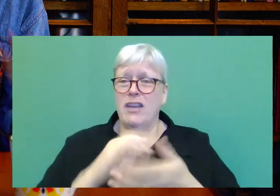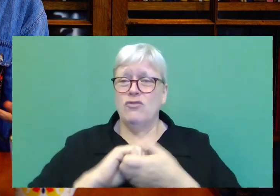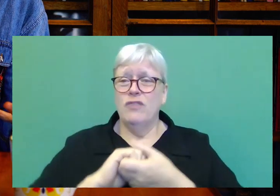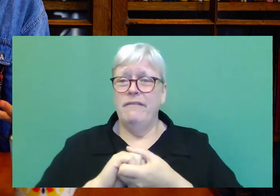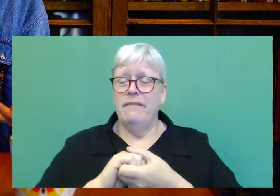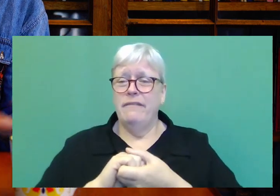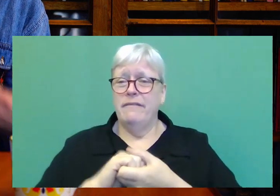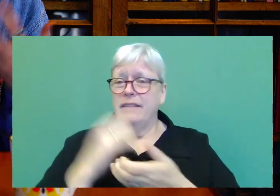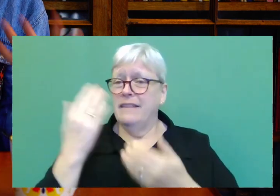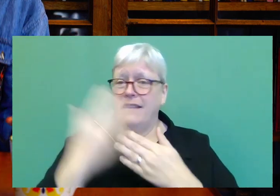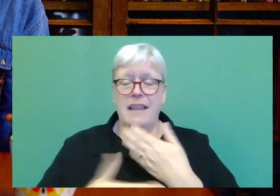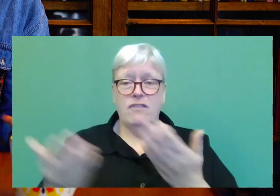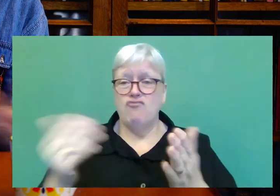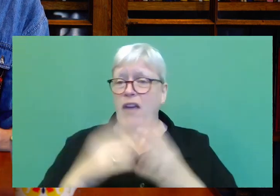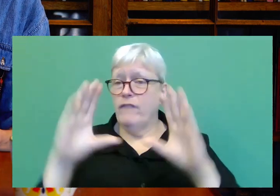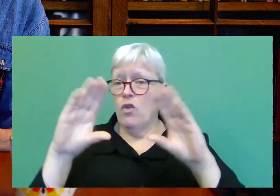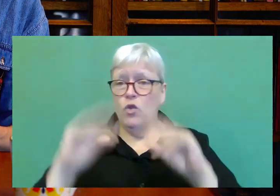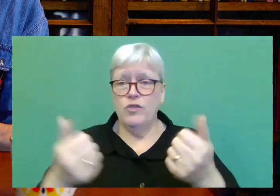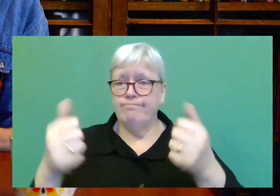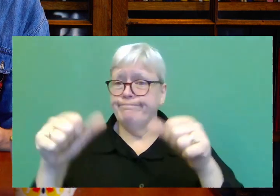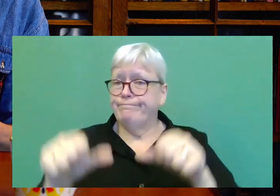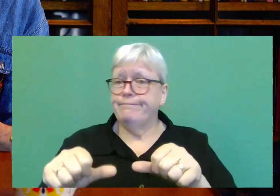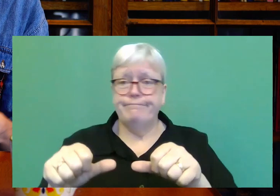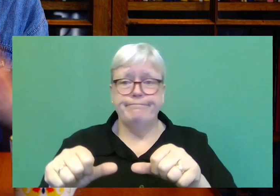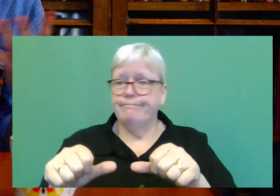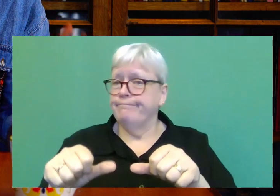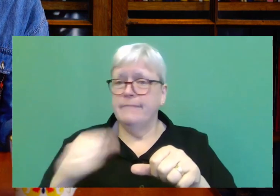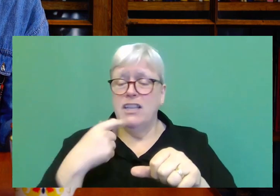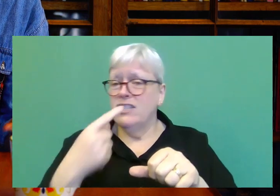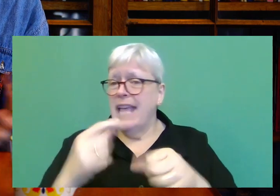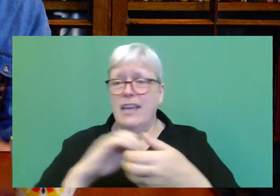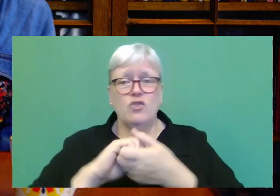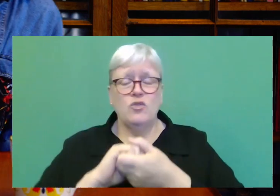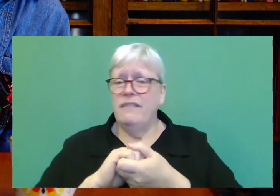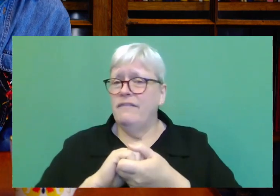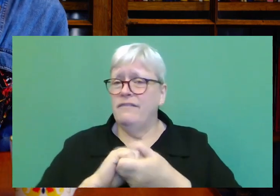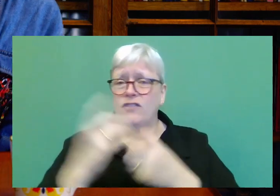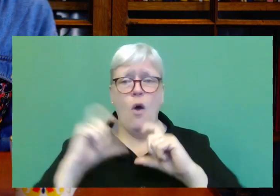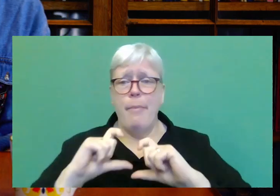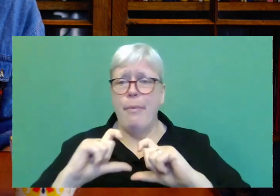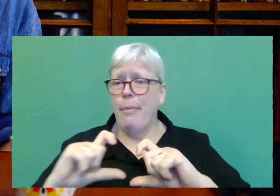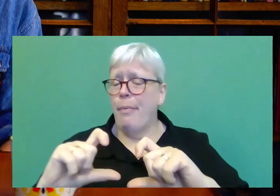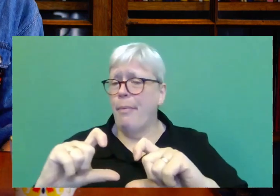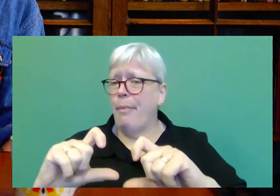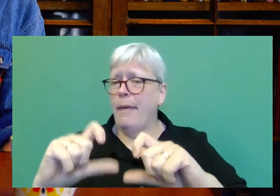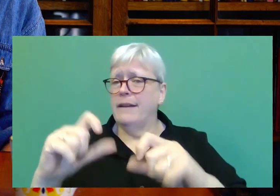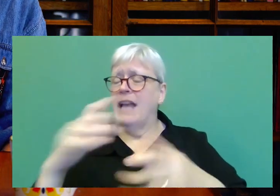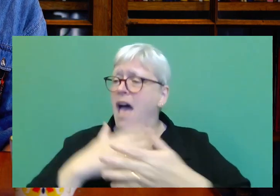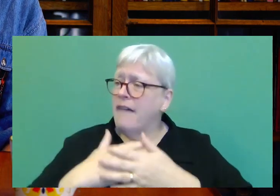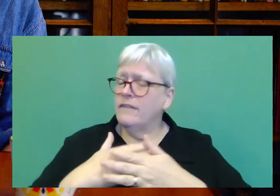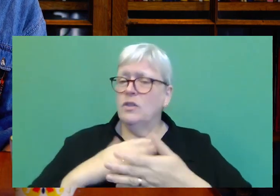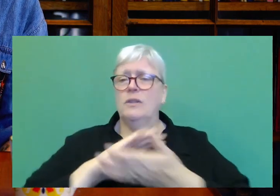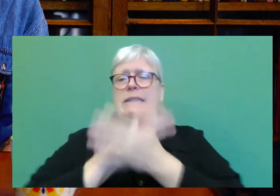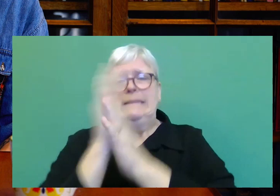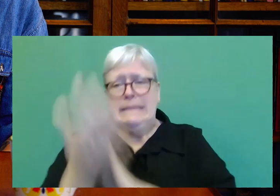just showed the inconsistency of grief, and all of the times that he thought he'd stabilized himself, he would then crumble. But in